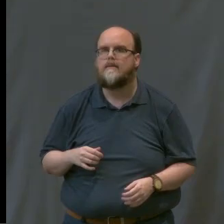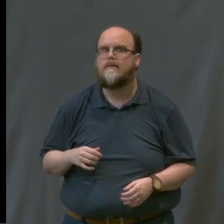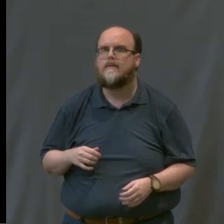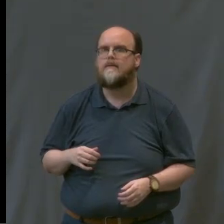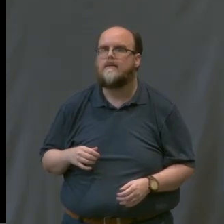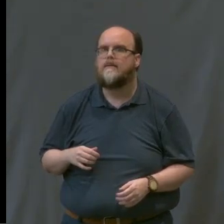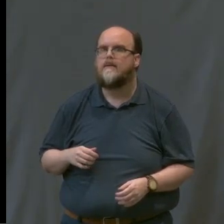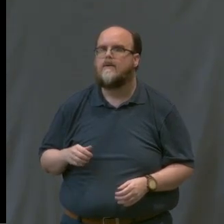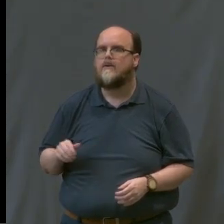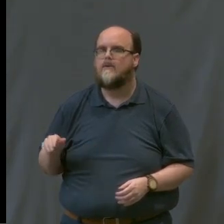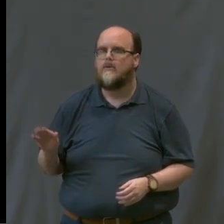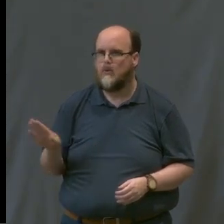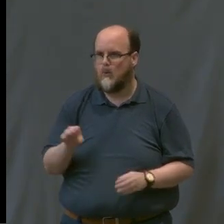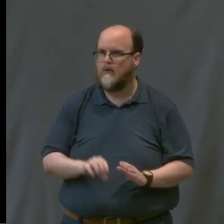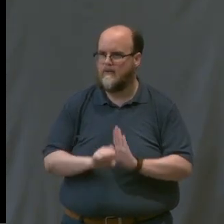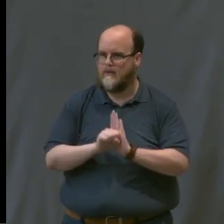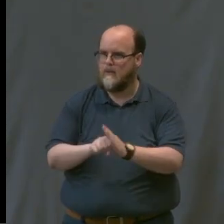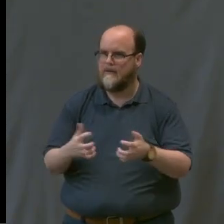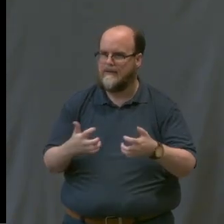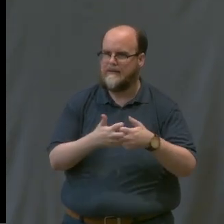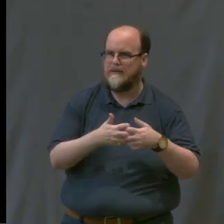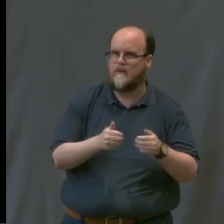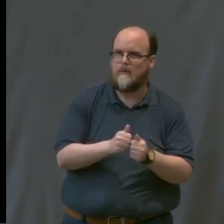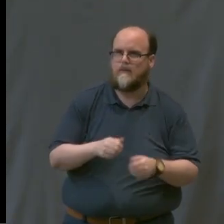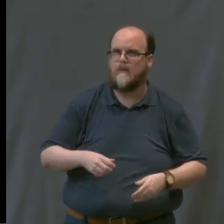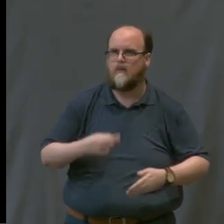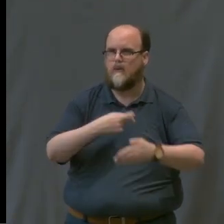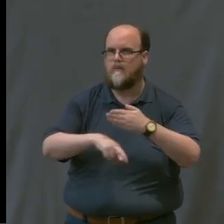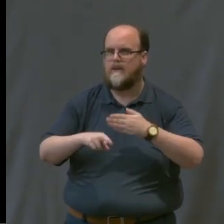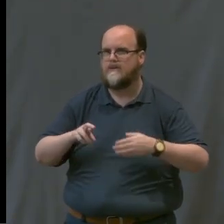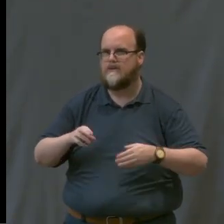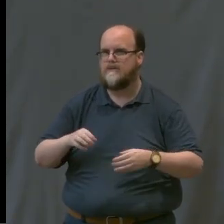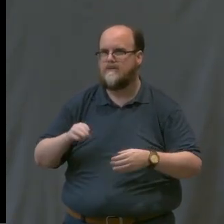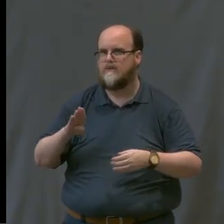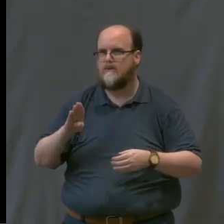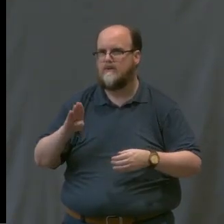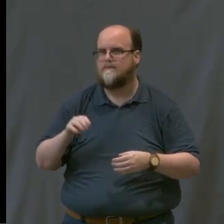Is your symbol interpretation consistent with the Revelation tribulation?